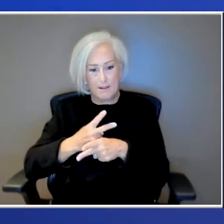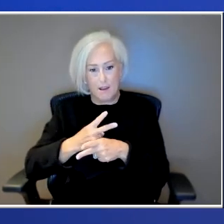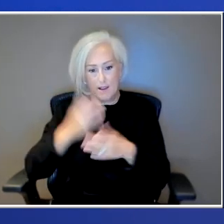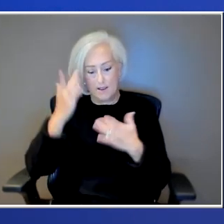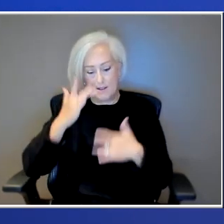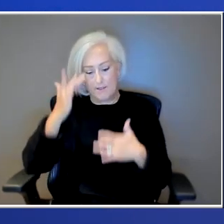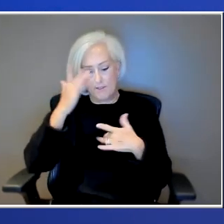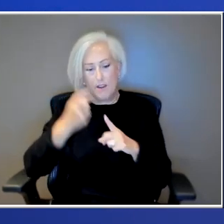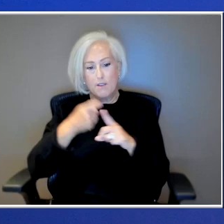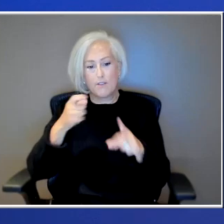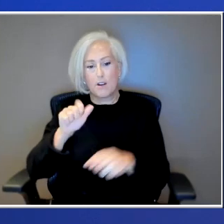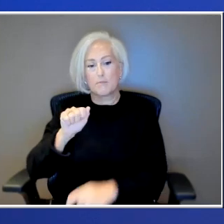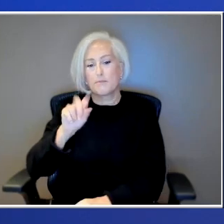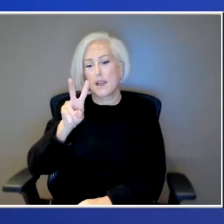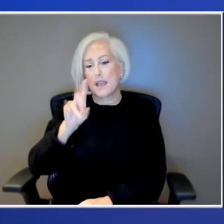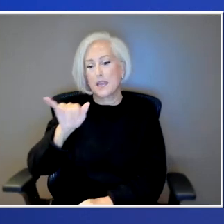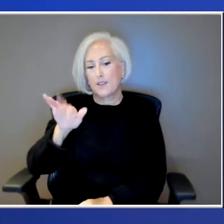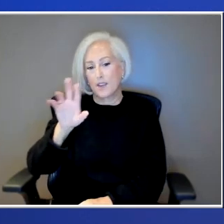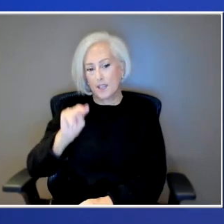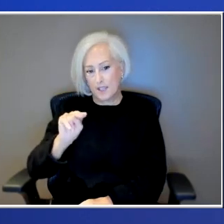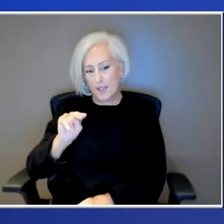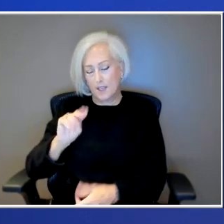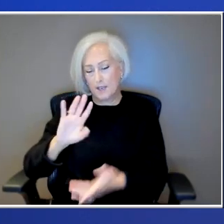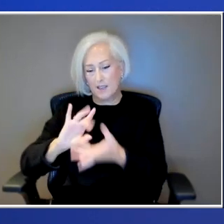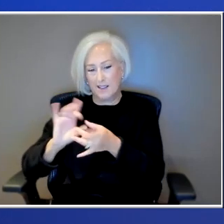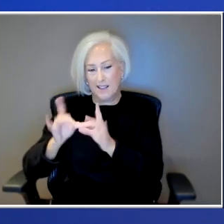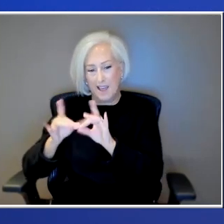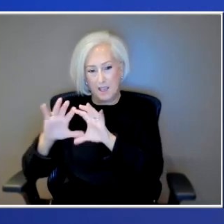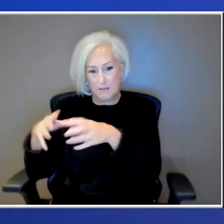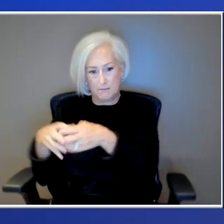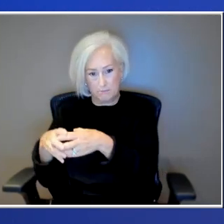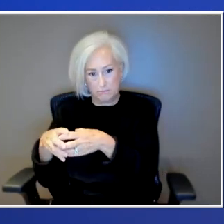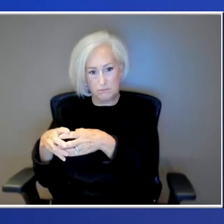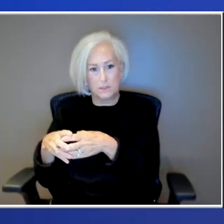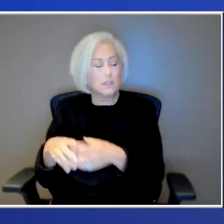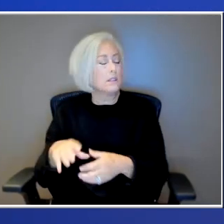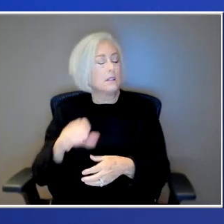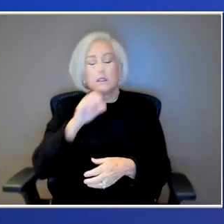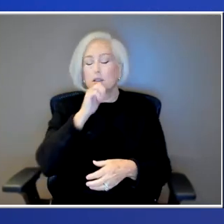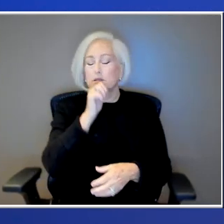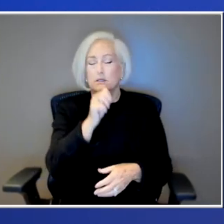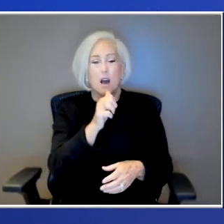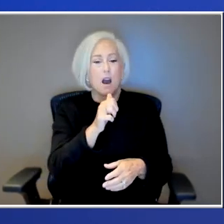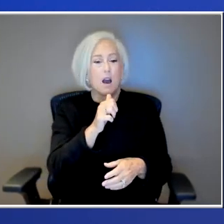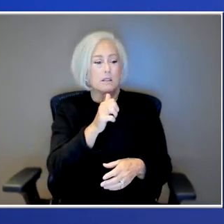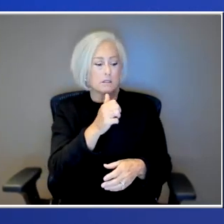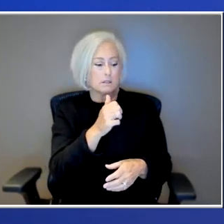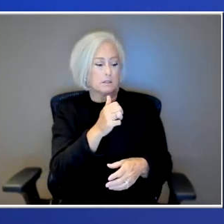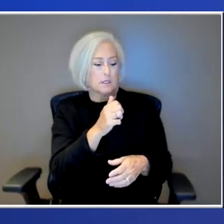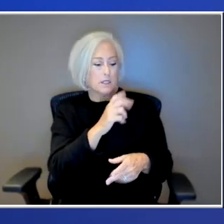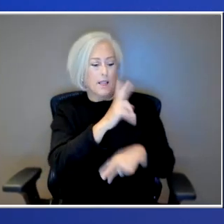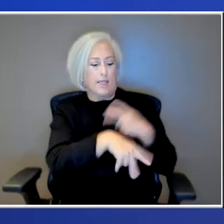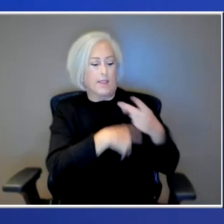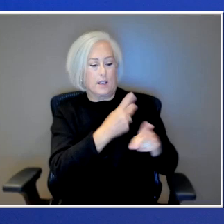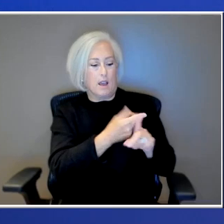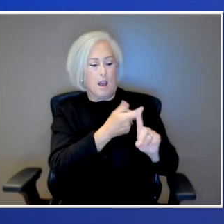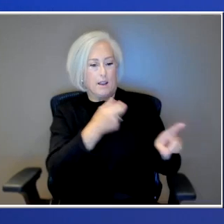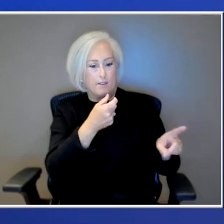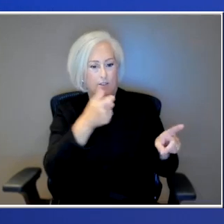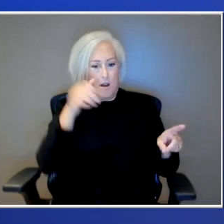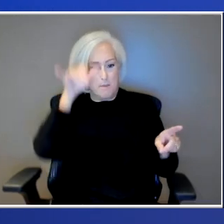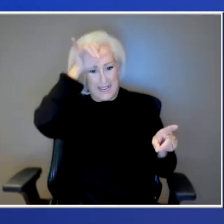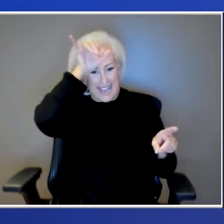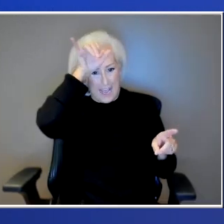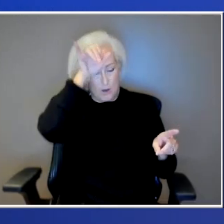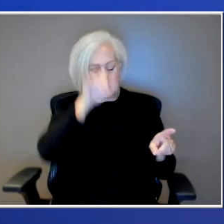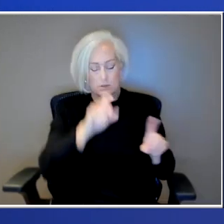avian lineage, essentially, not that lineage that had kind of jumped into cows, to dairy cows at this point. So they